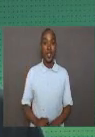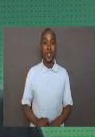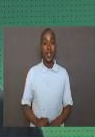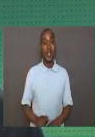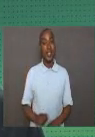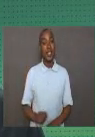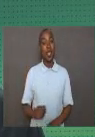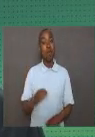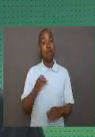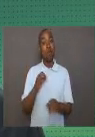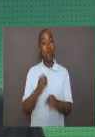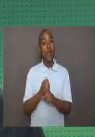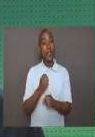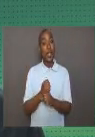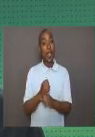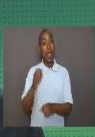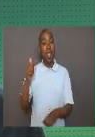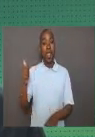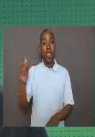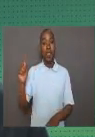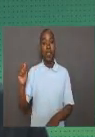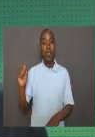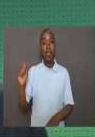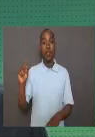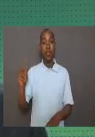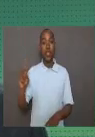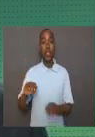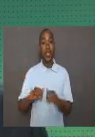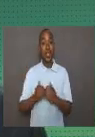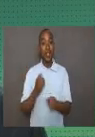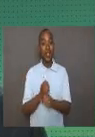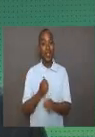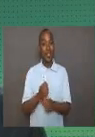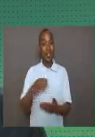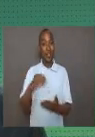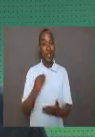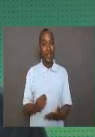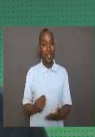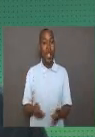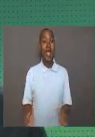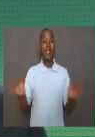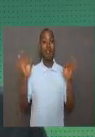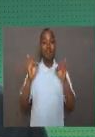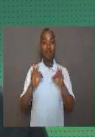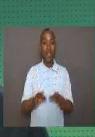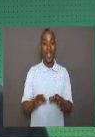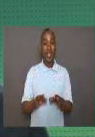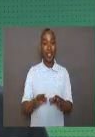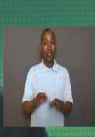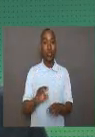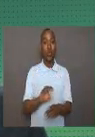the formation of ATP and also its importance in